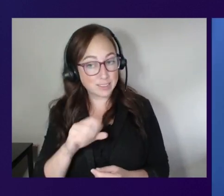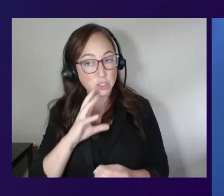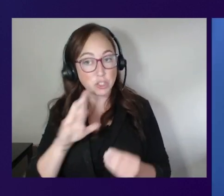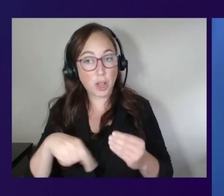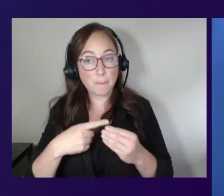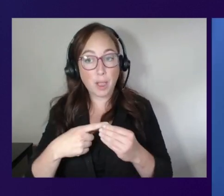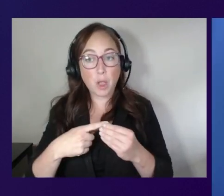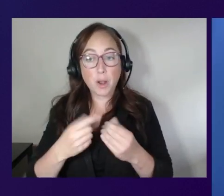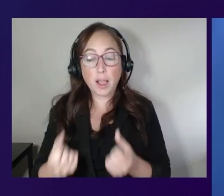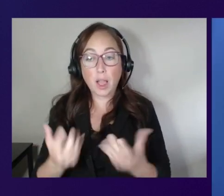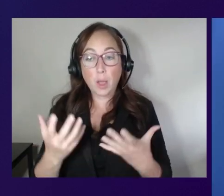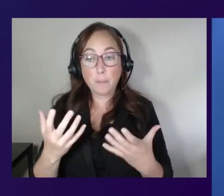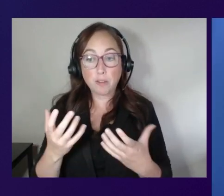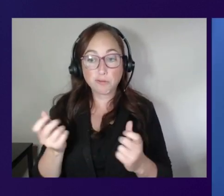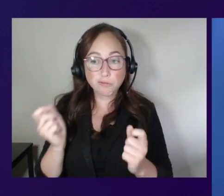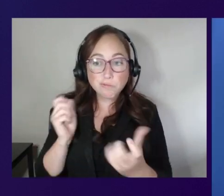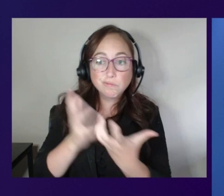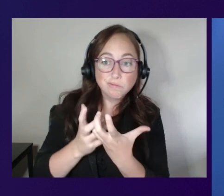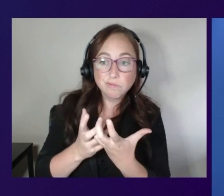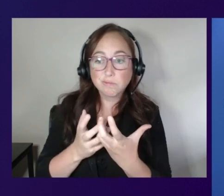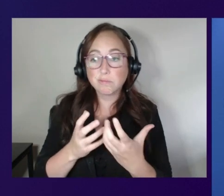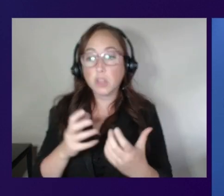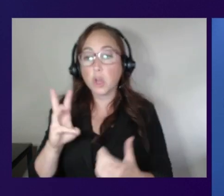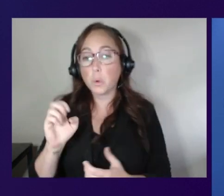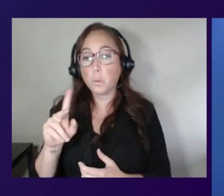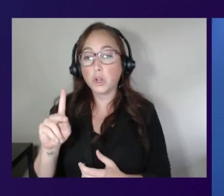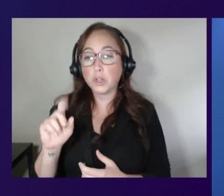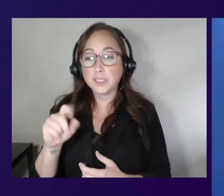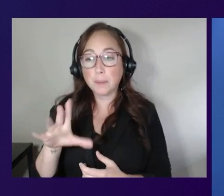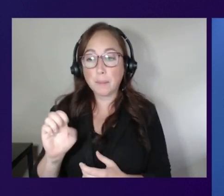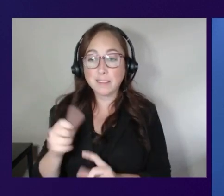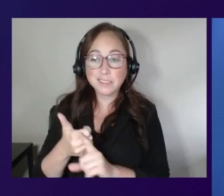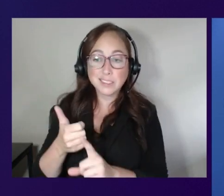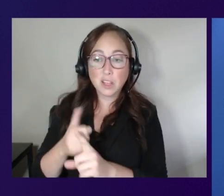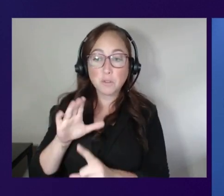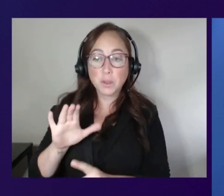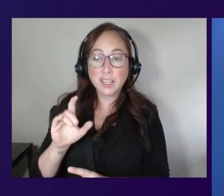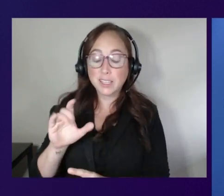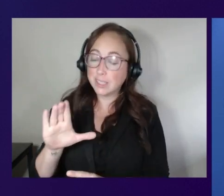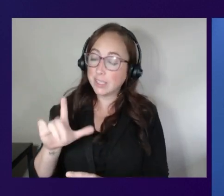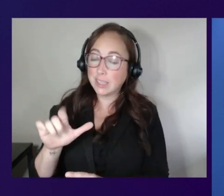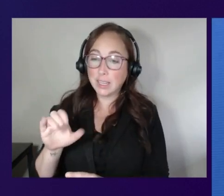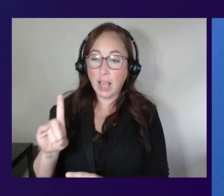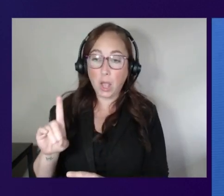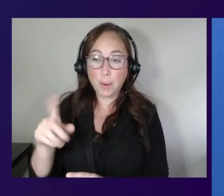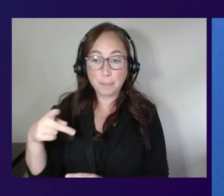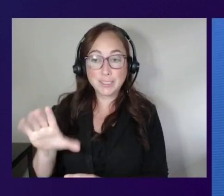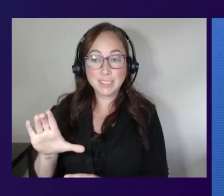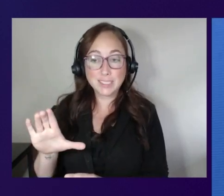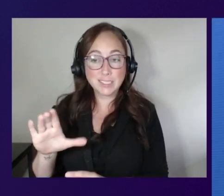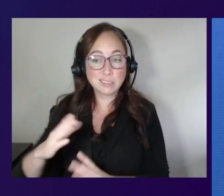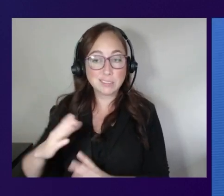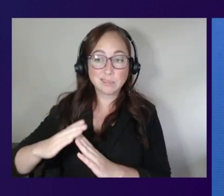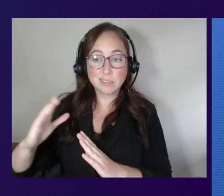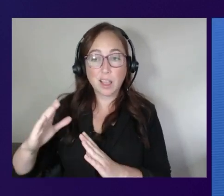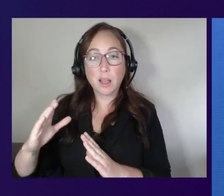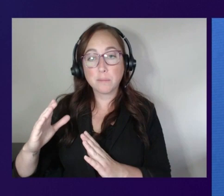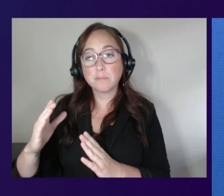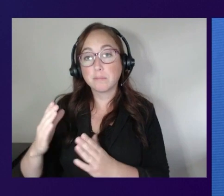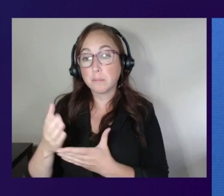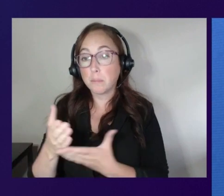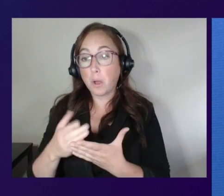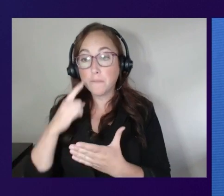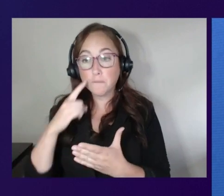of personalization, workspaces is your cloud PC. It is the highest degree of personalization and persistence available.